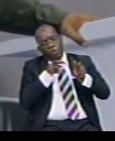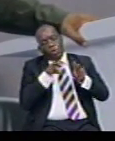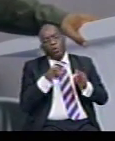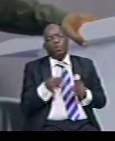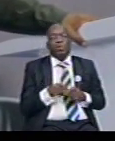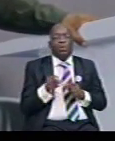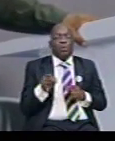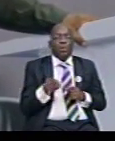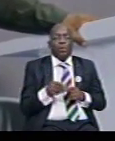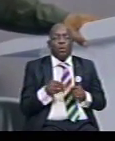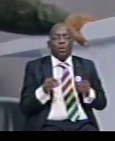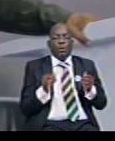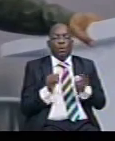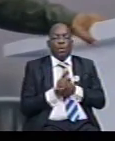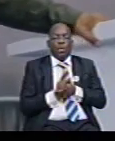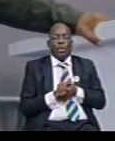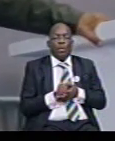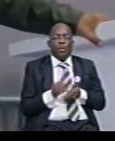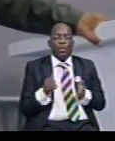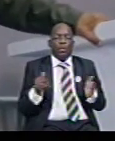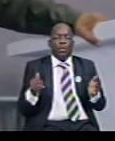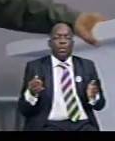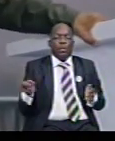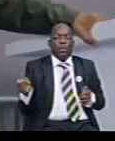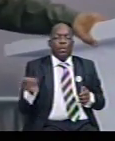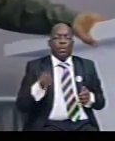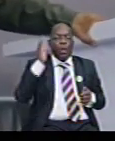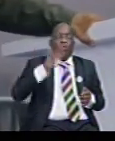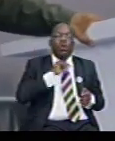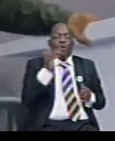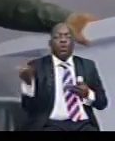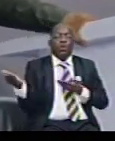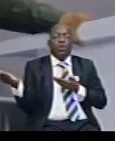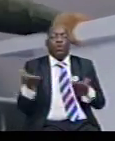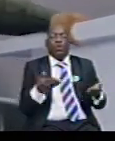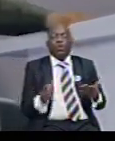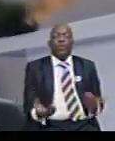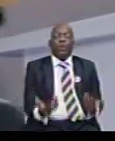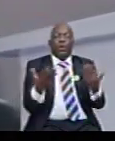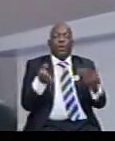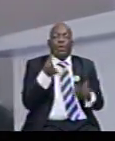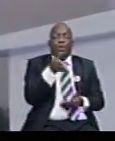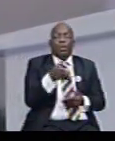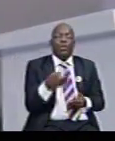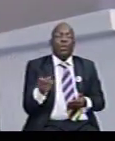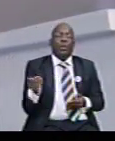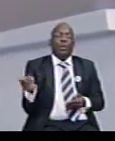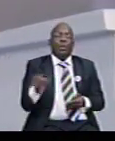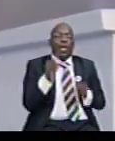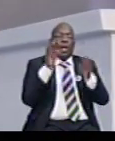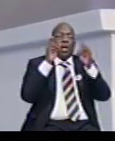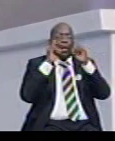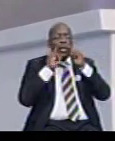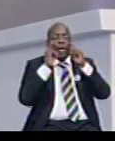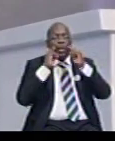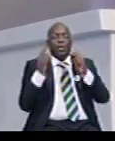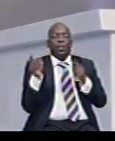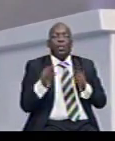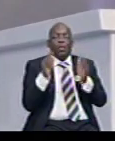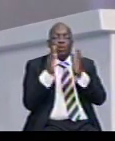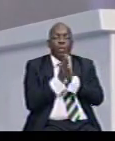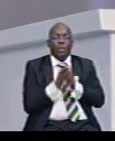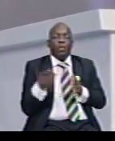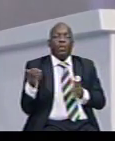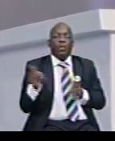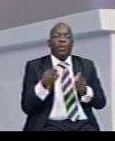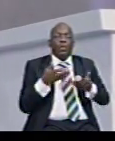not surreptitiously, secretly bring fire there. And they cried, and they prayed, and they shouted,